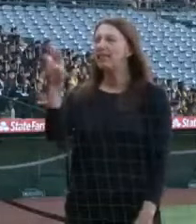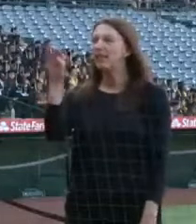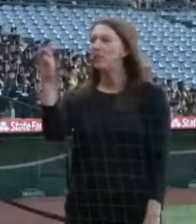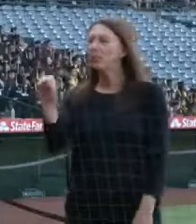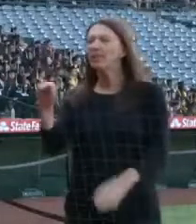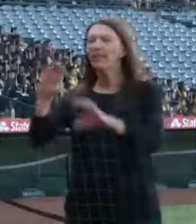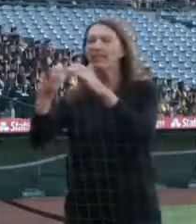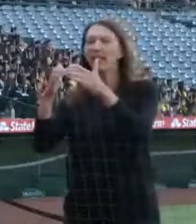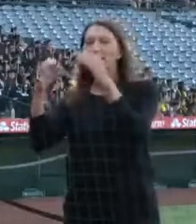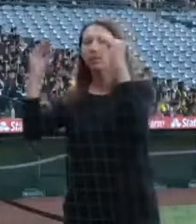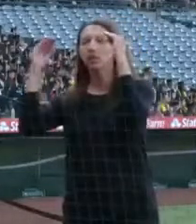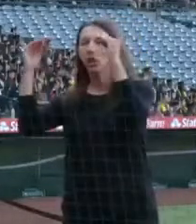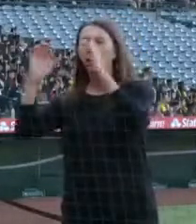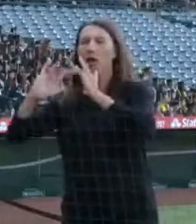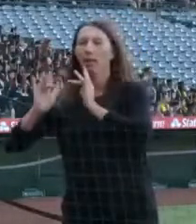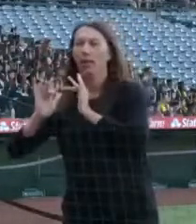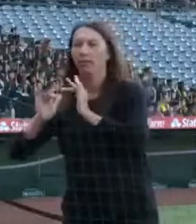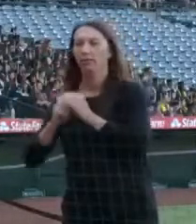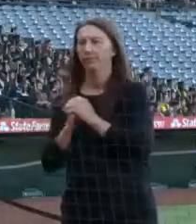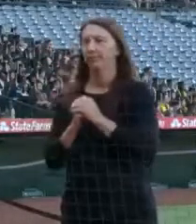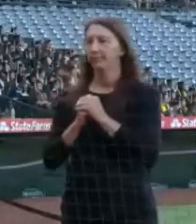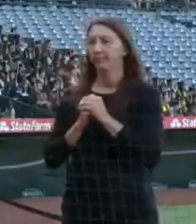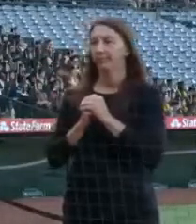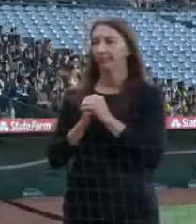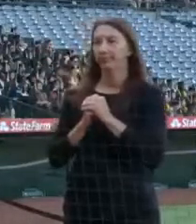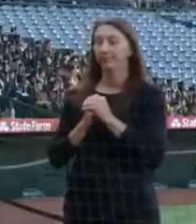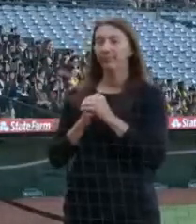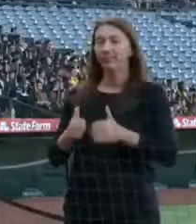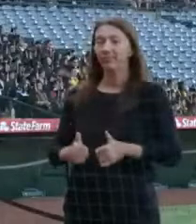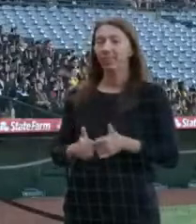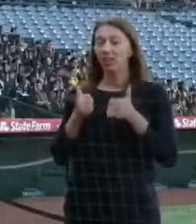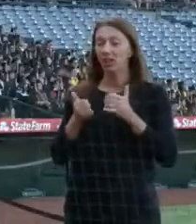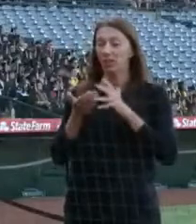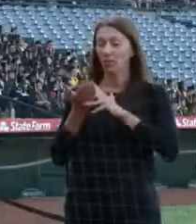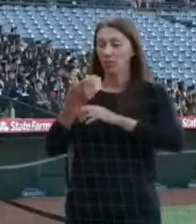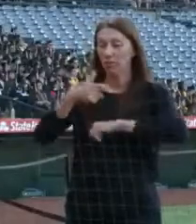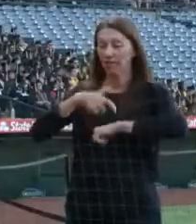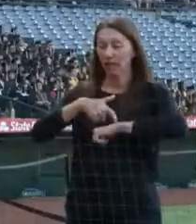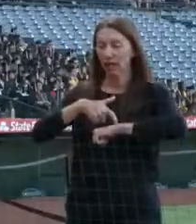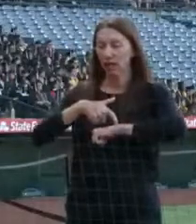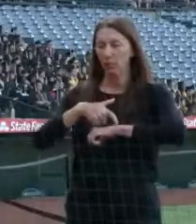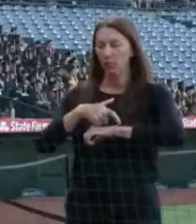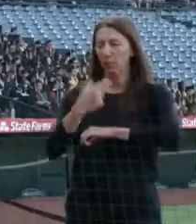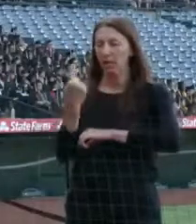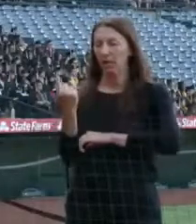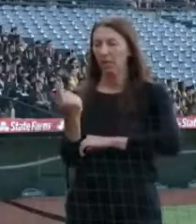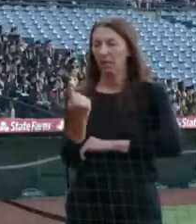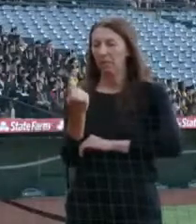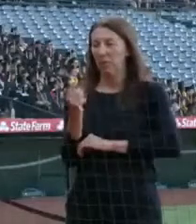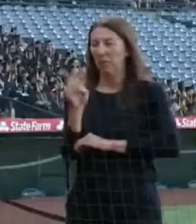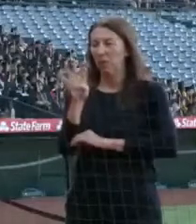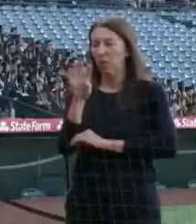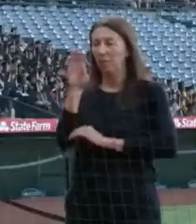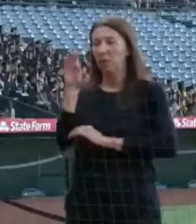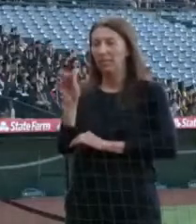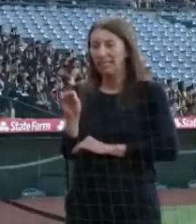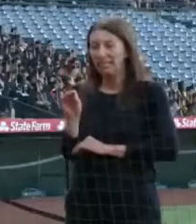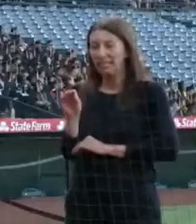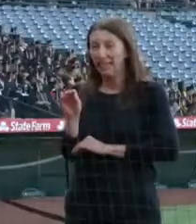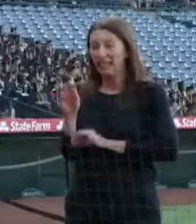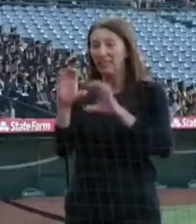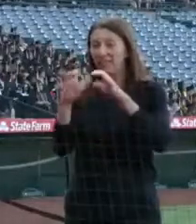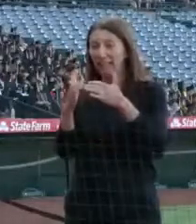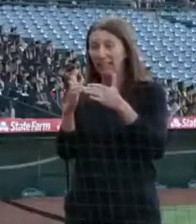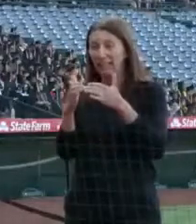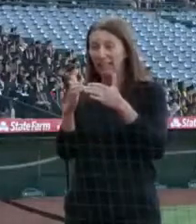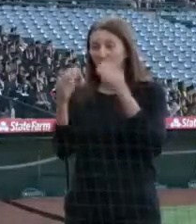were taught remotely. And you've lived through a period when only about 4% of our classes